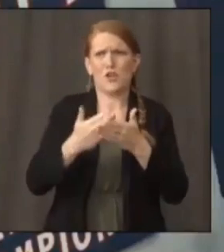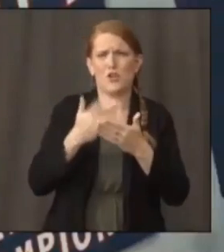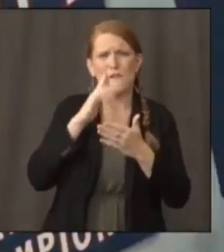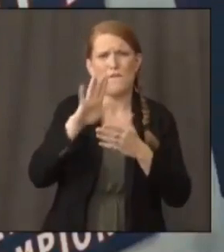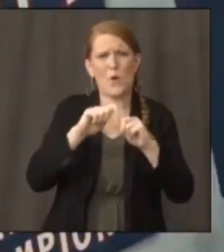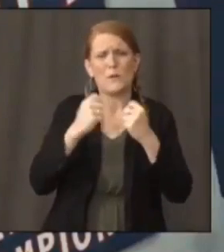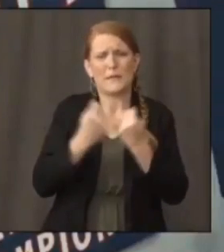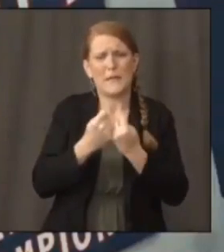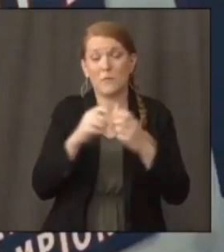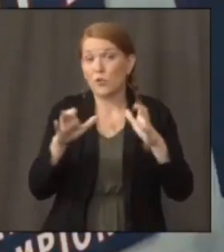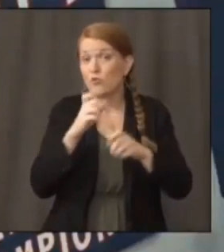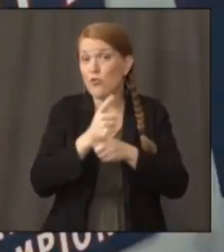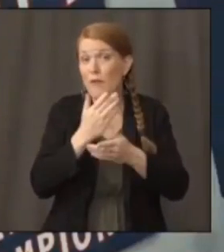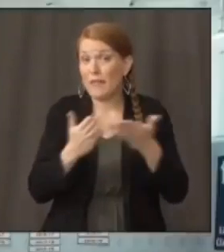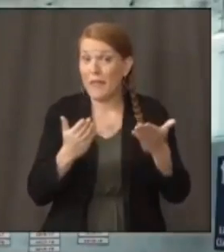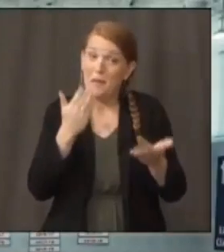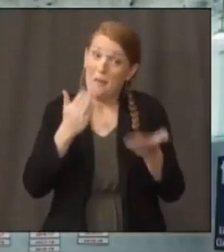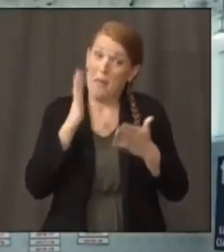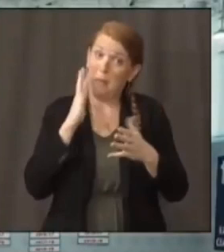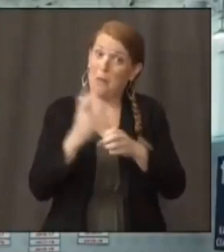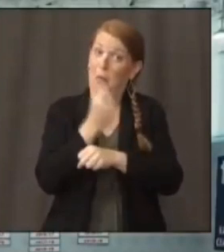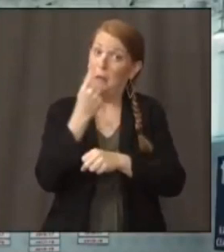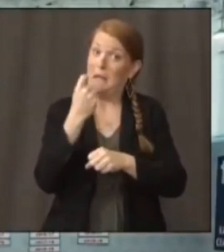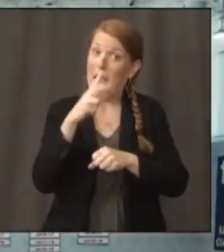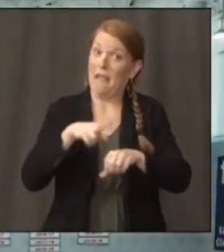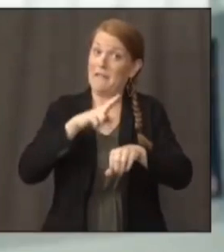and you might get 11 national championships.